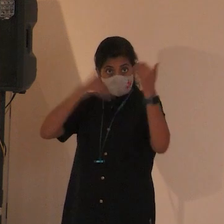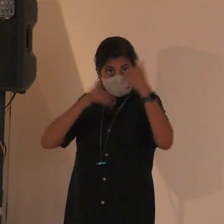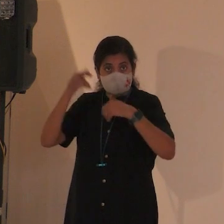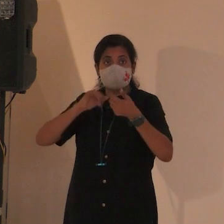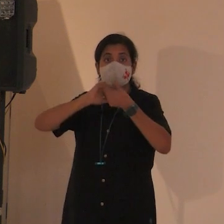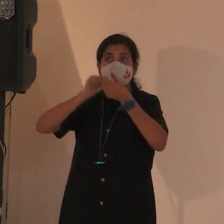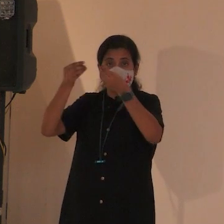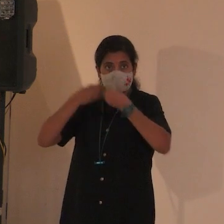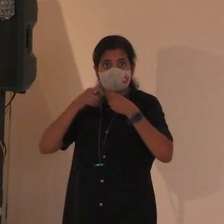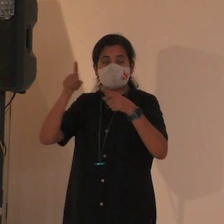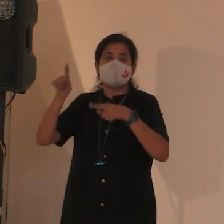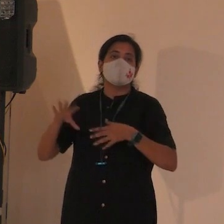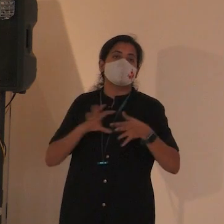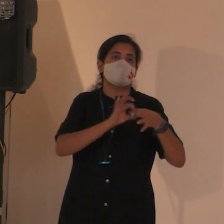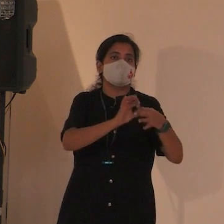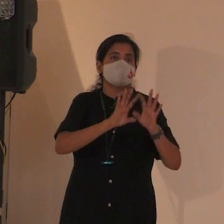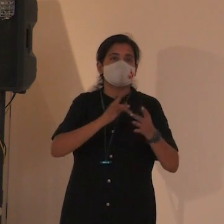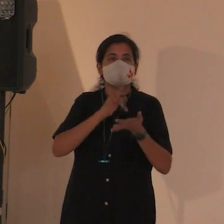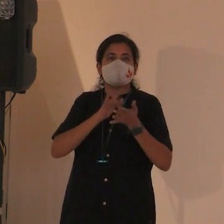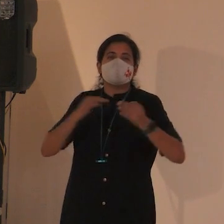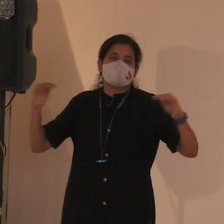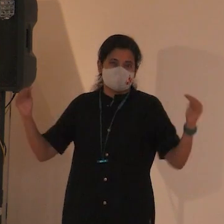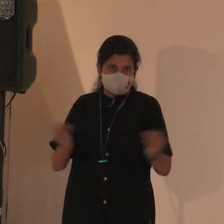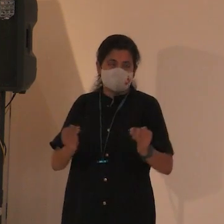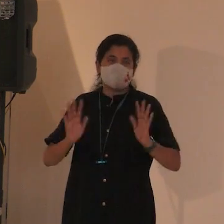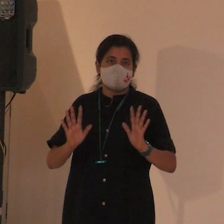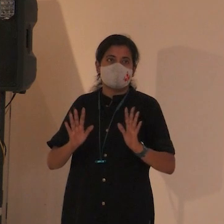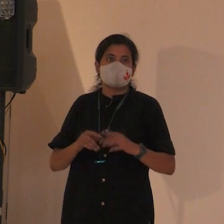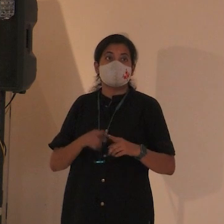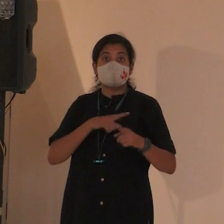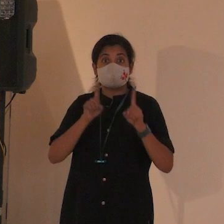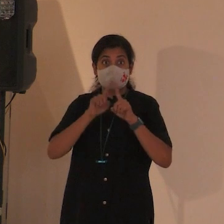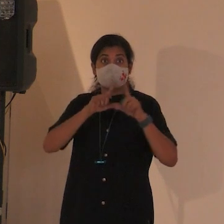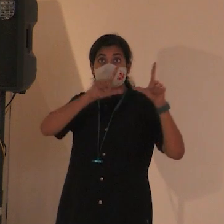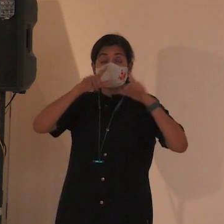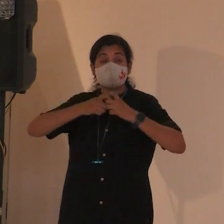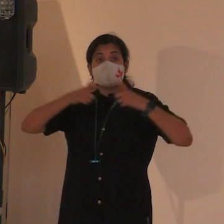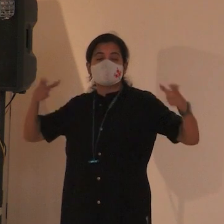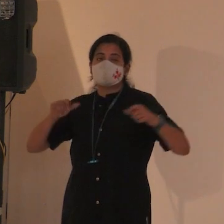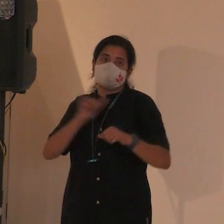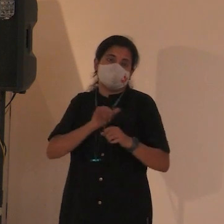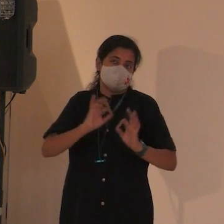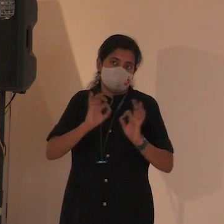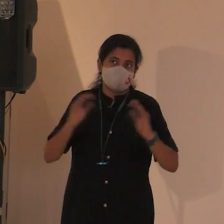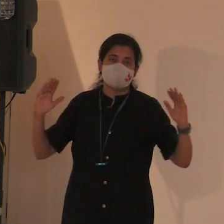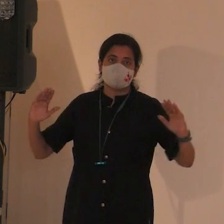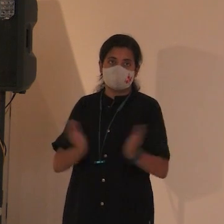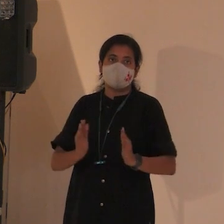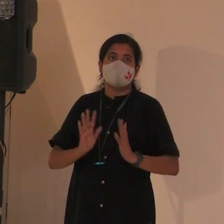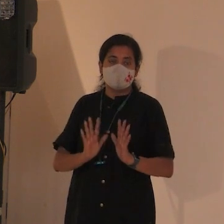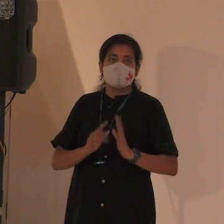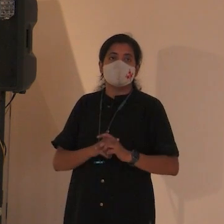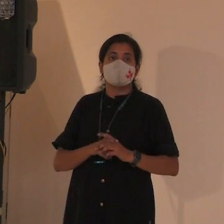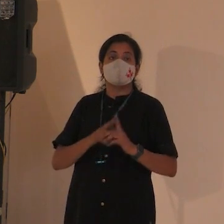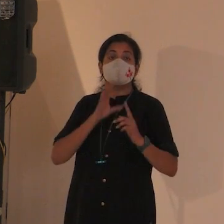such. So it's a small space. It's not a typical museum space as such, because this was actually